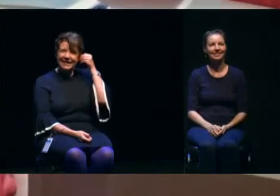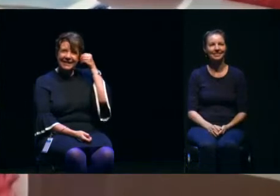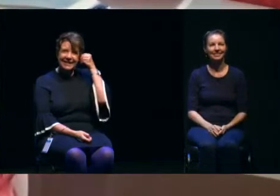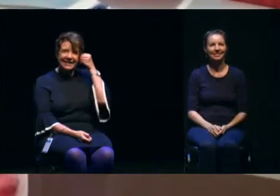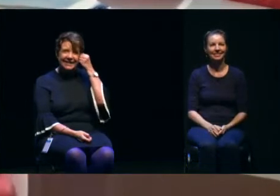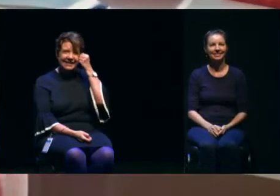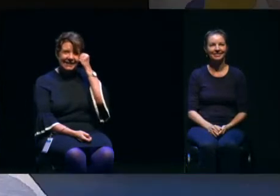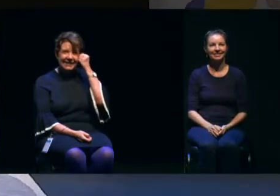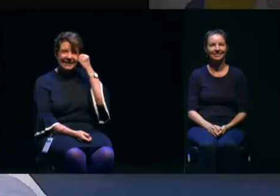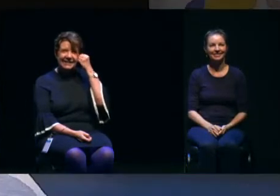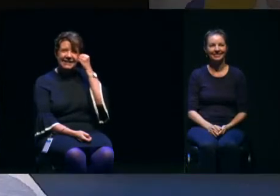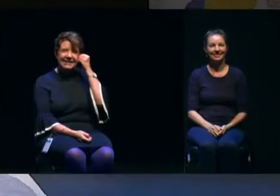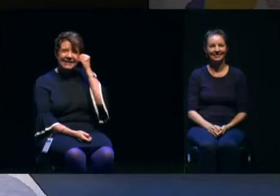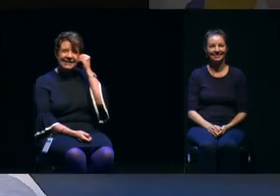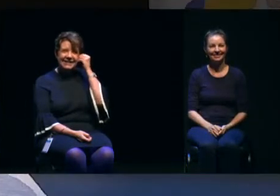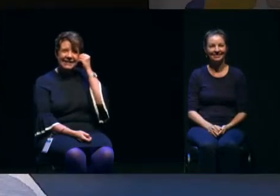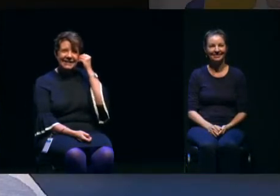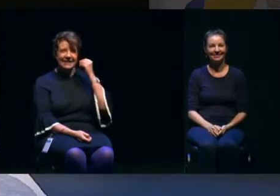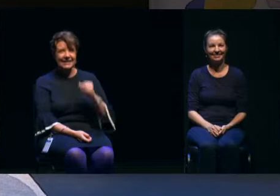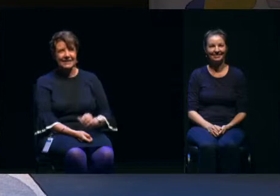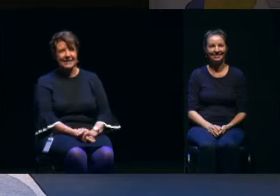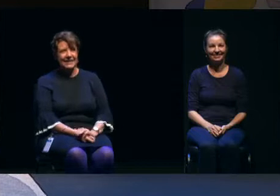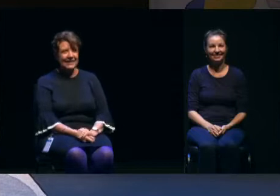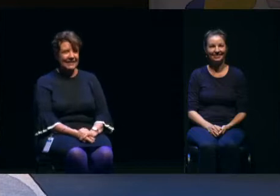my computer wasn't working. No, okay.